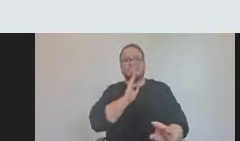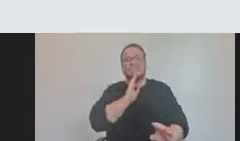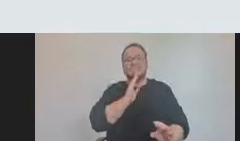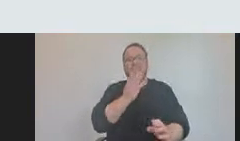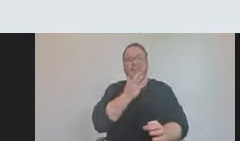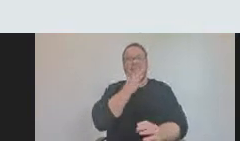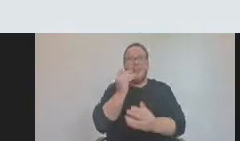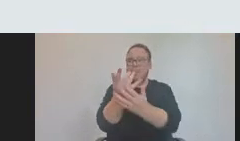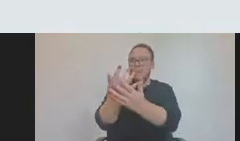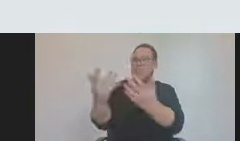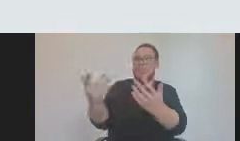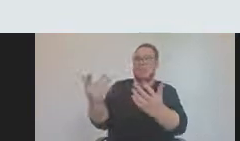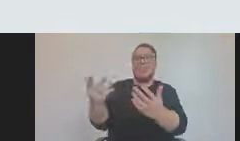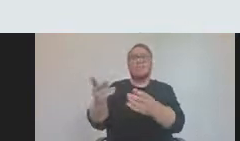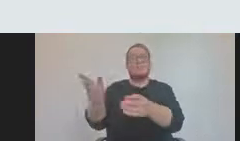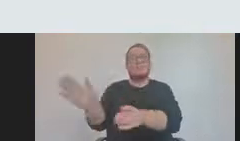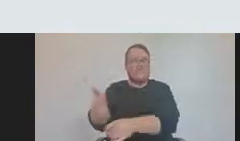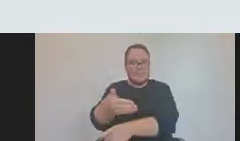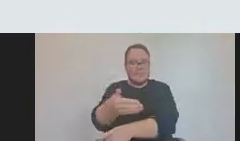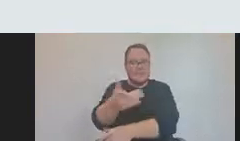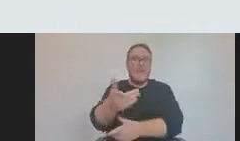by COVID-19.